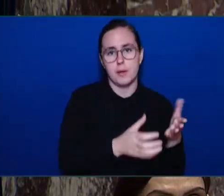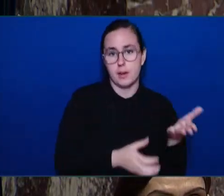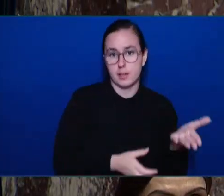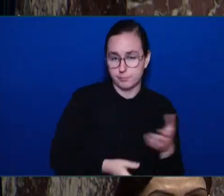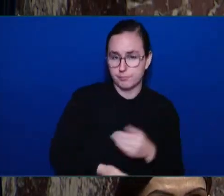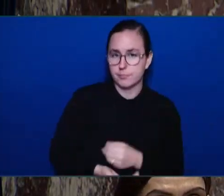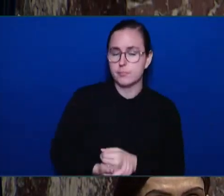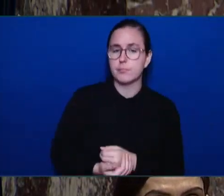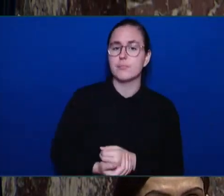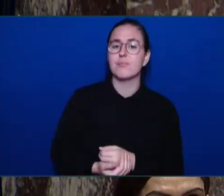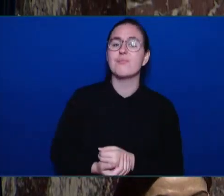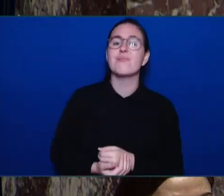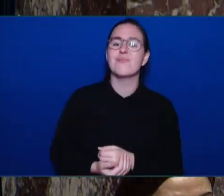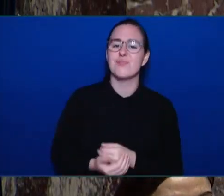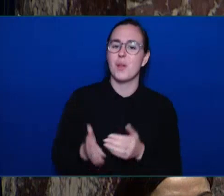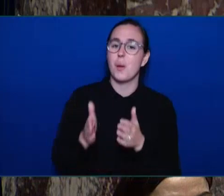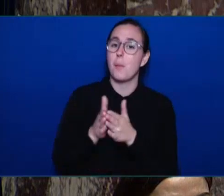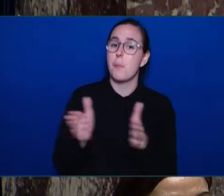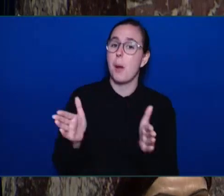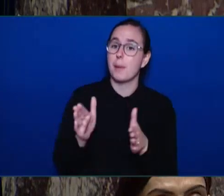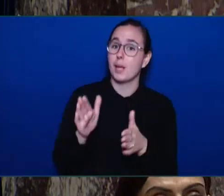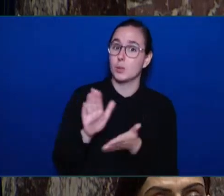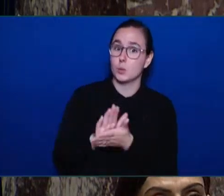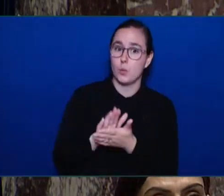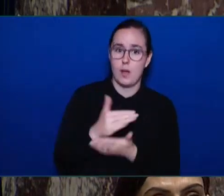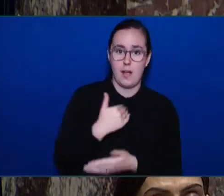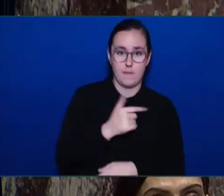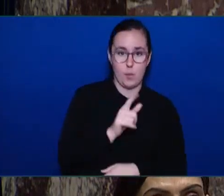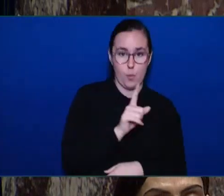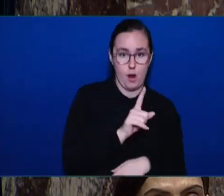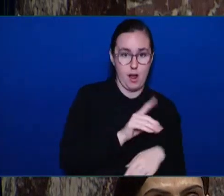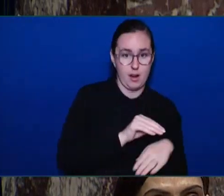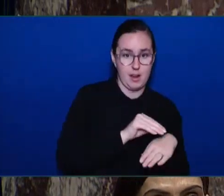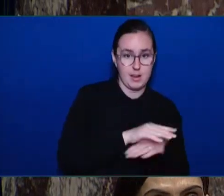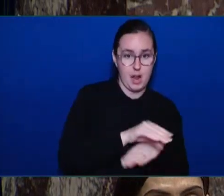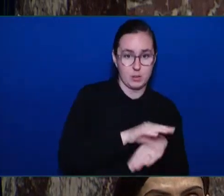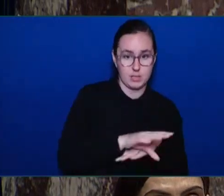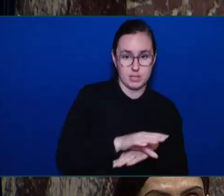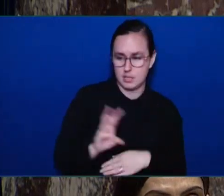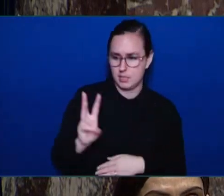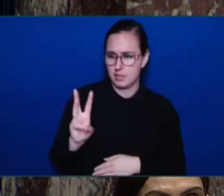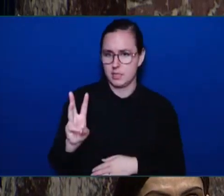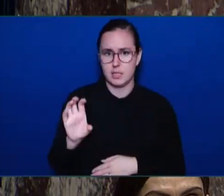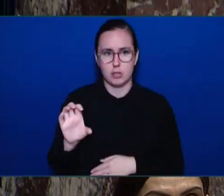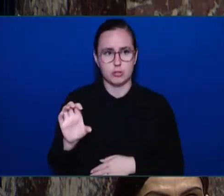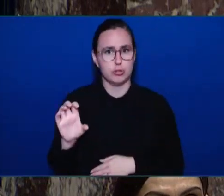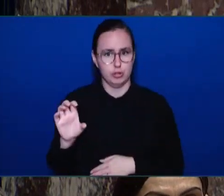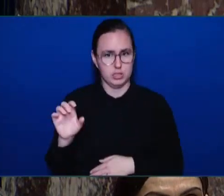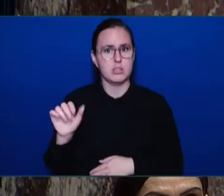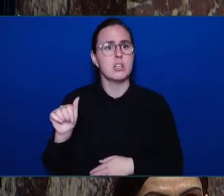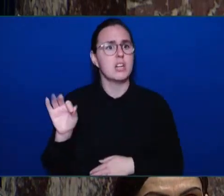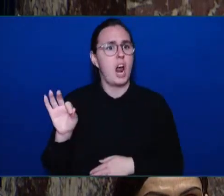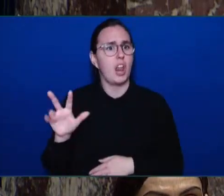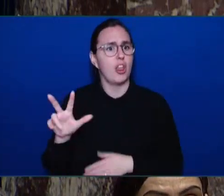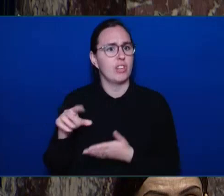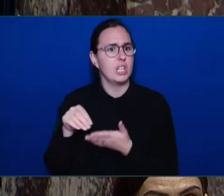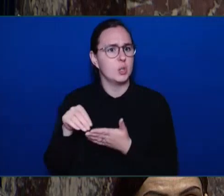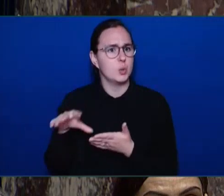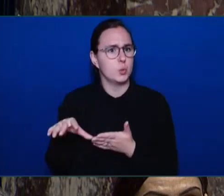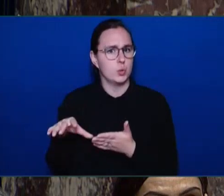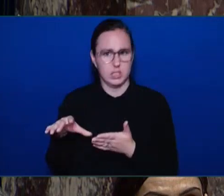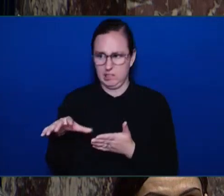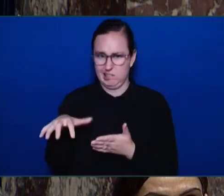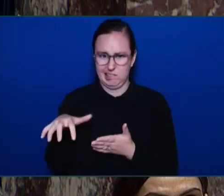every 693 students. That means when a child needs help, it's often not available to them. During the height of the